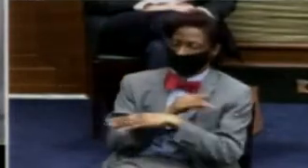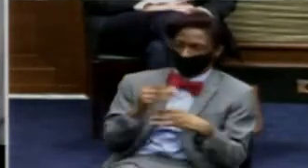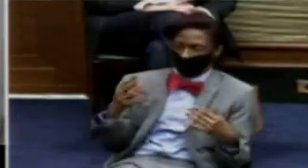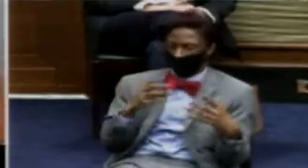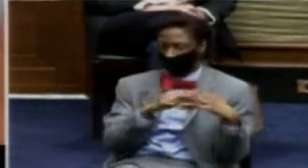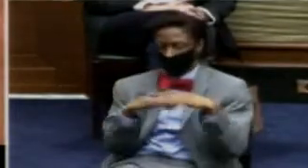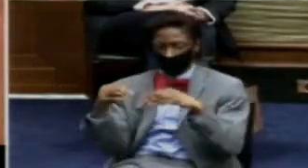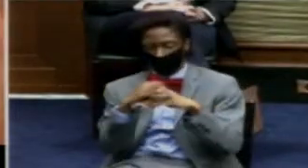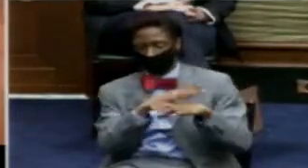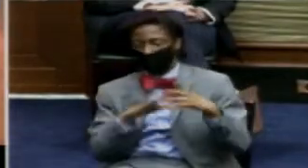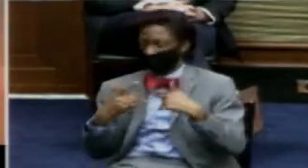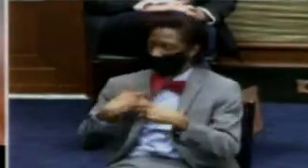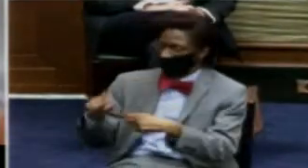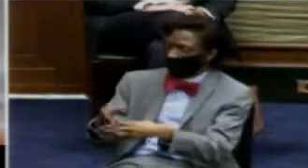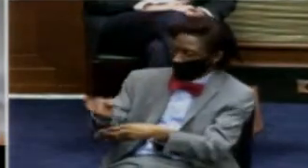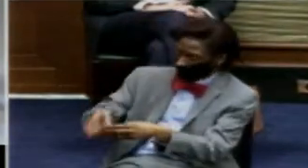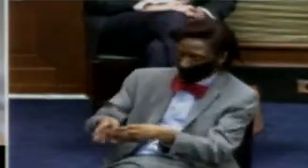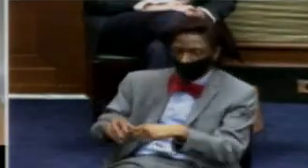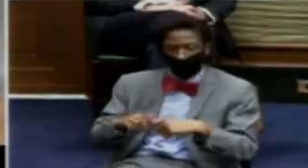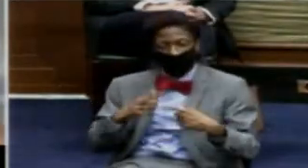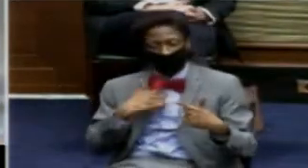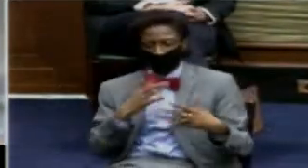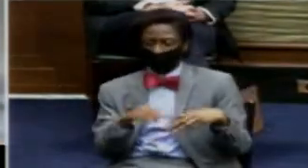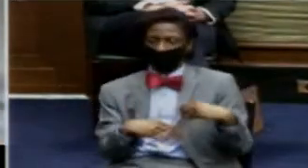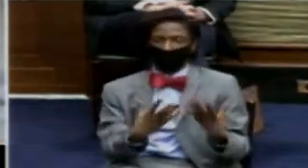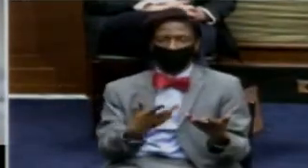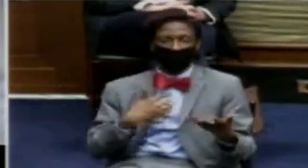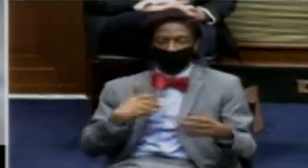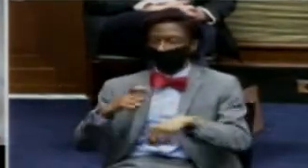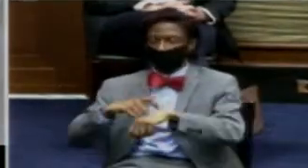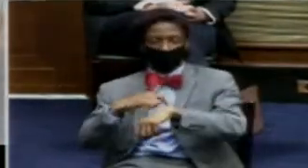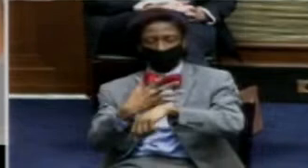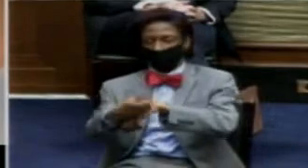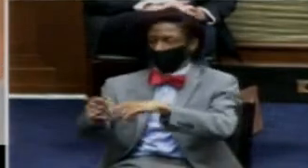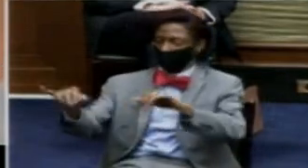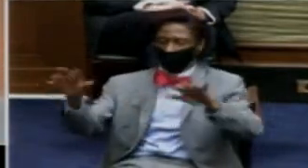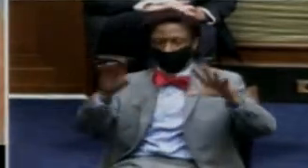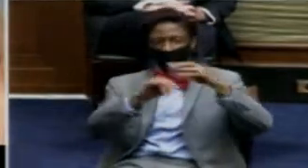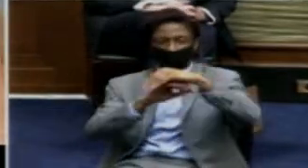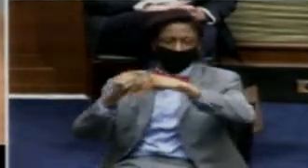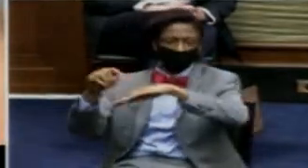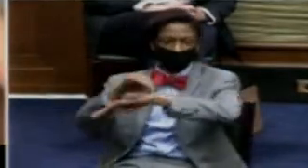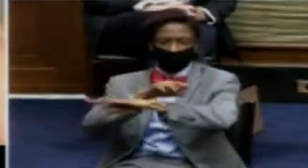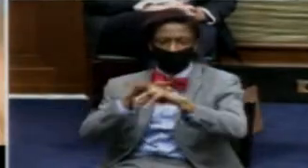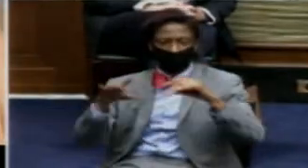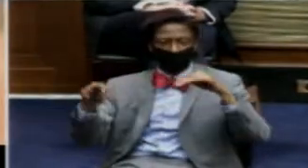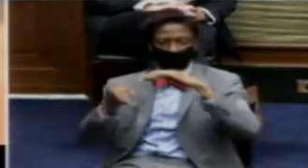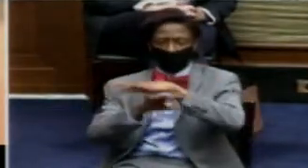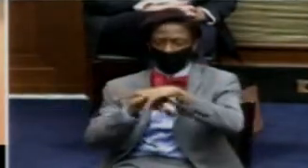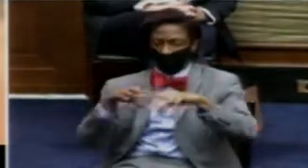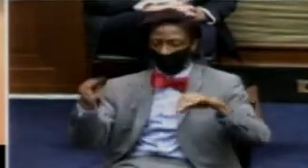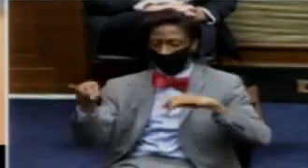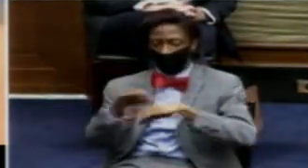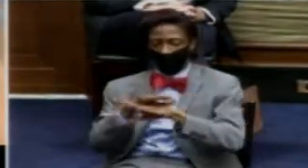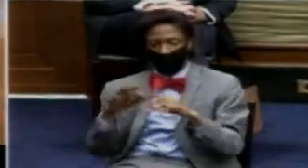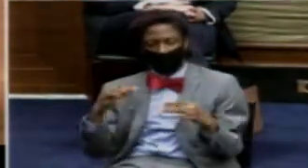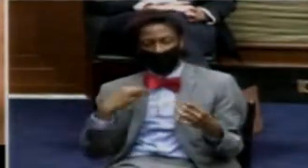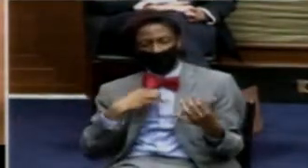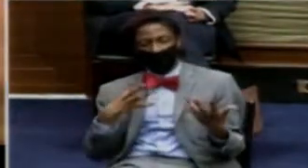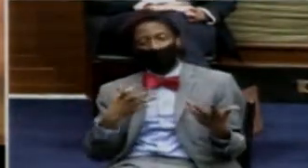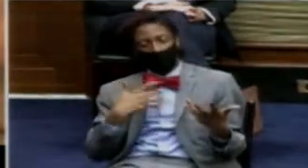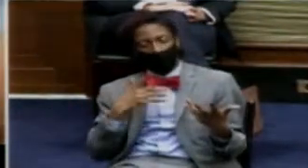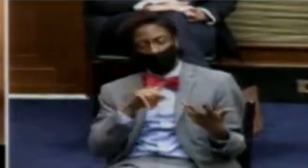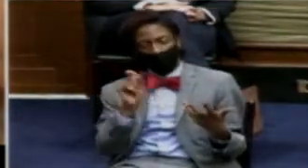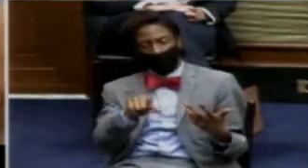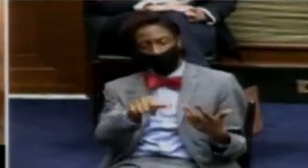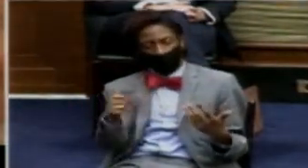I have to finish. Madam Chair. It helps us contribute. Time belongs Madam to the Chair, gentleman from let the Wisconsin. questioner ask the question, please. I'd like to go on to another question